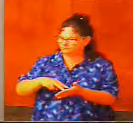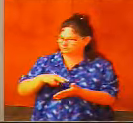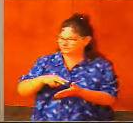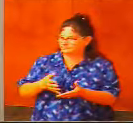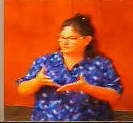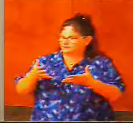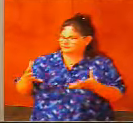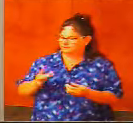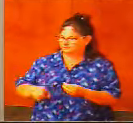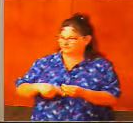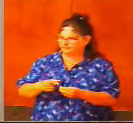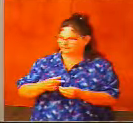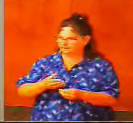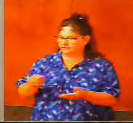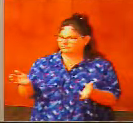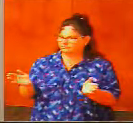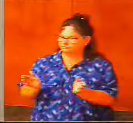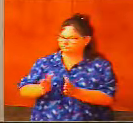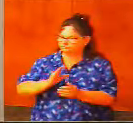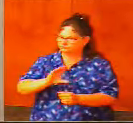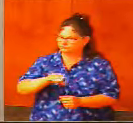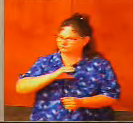are minor characters